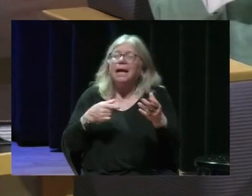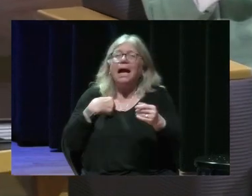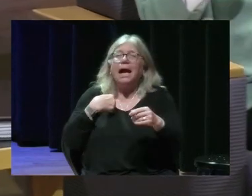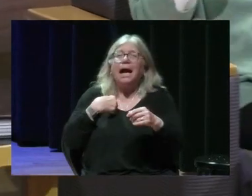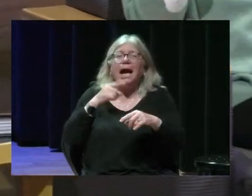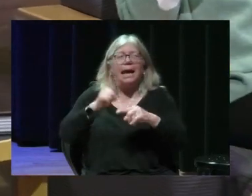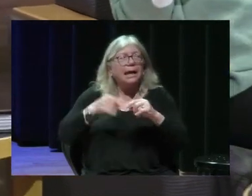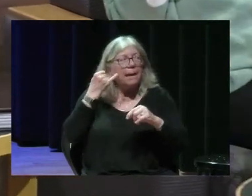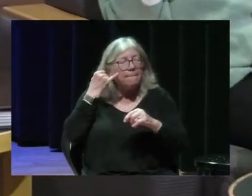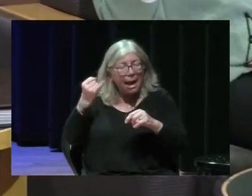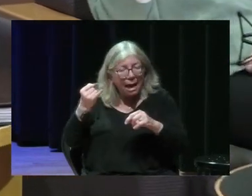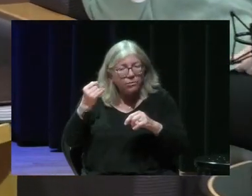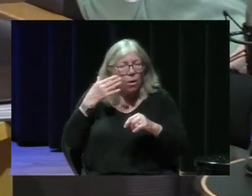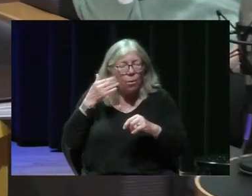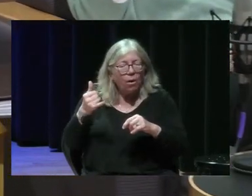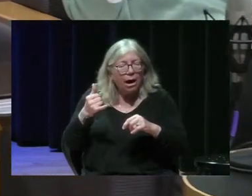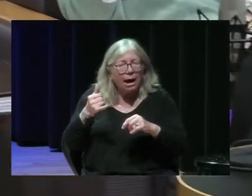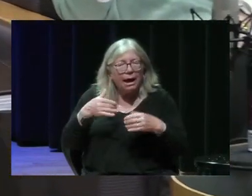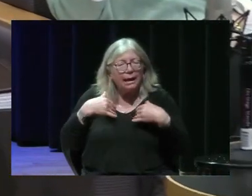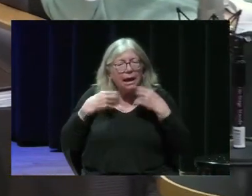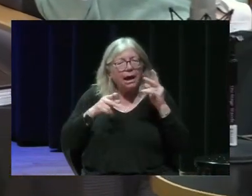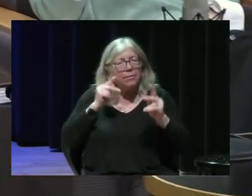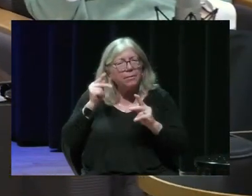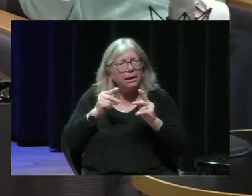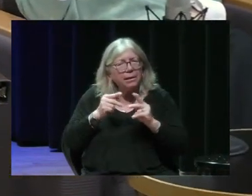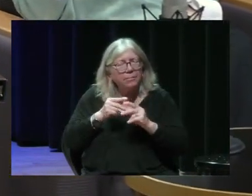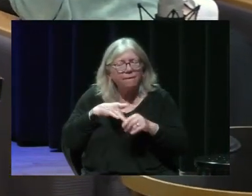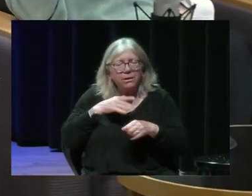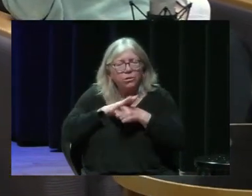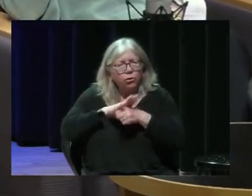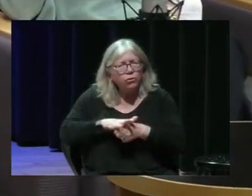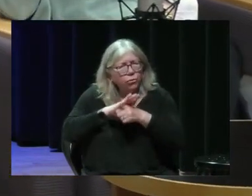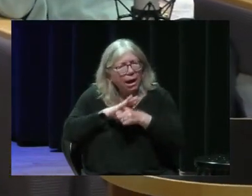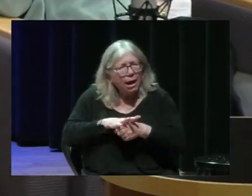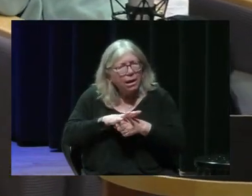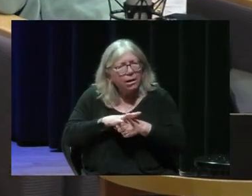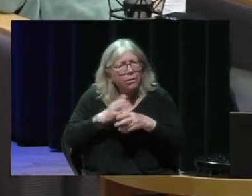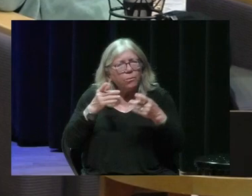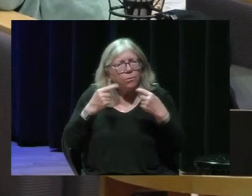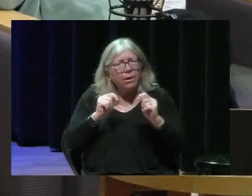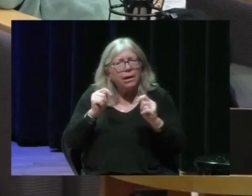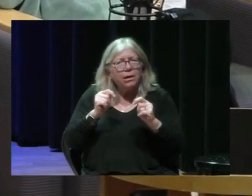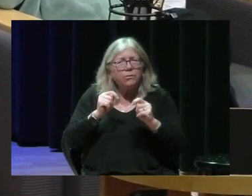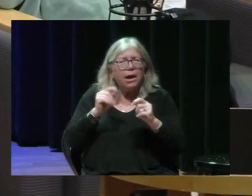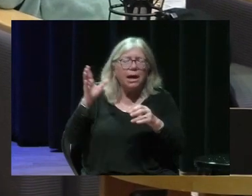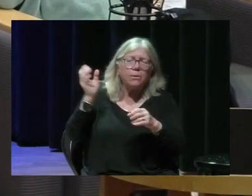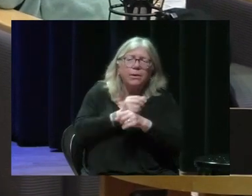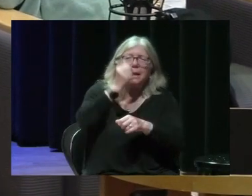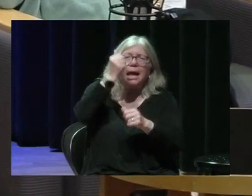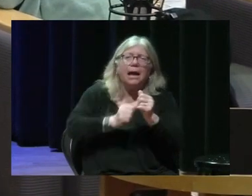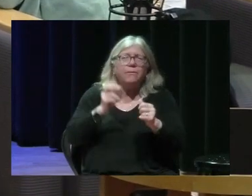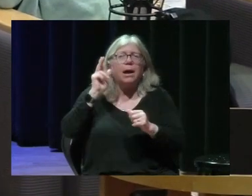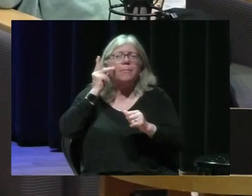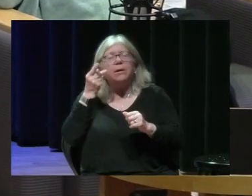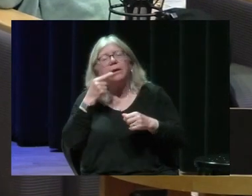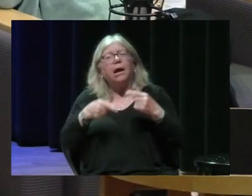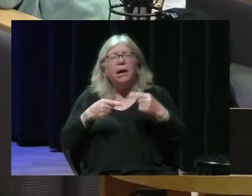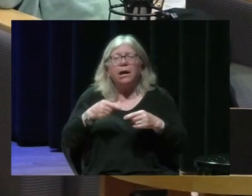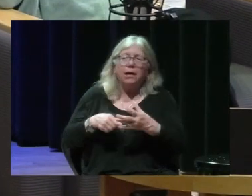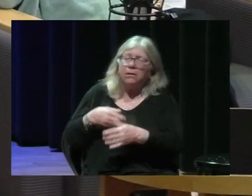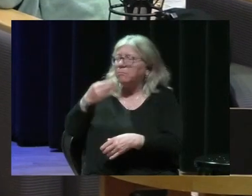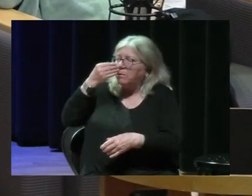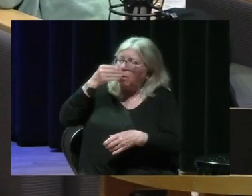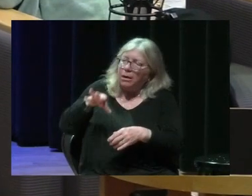can't imagine why young people are so stressed when we try to win every single political argument by saying, you don't care if kids